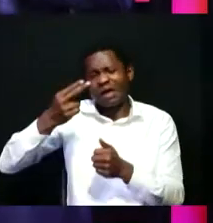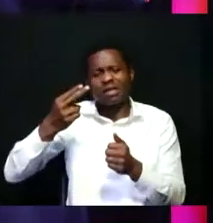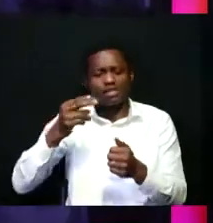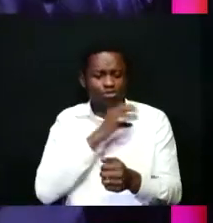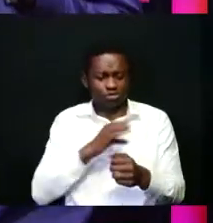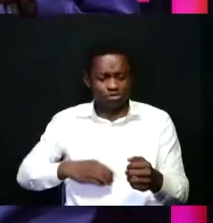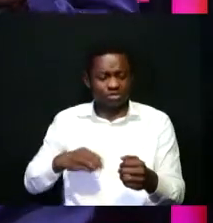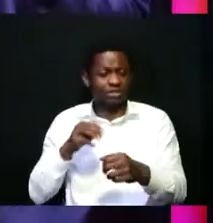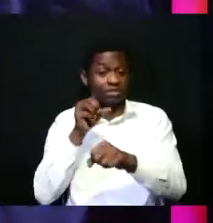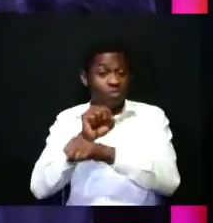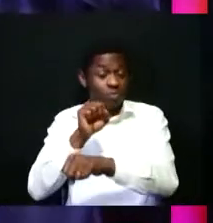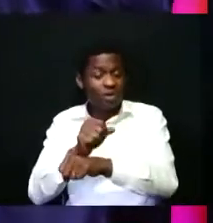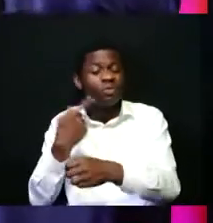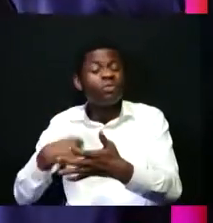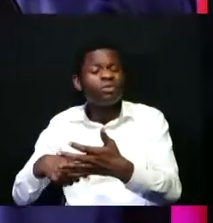We